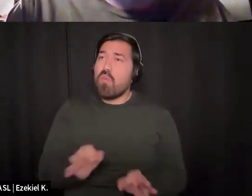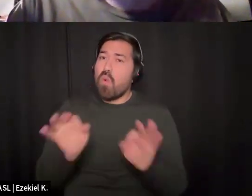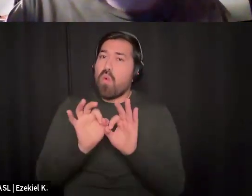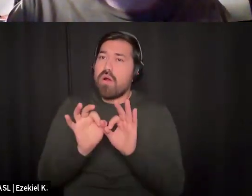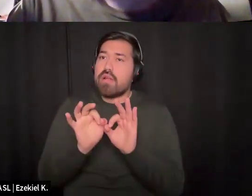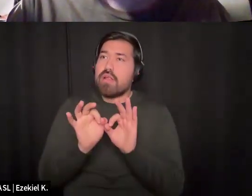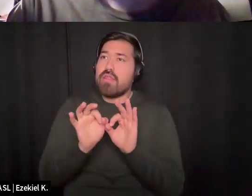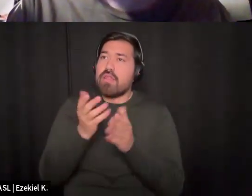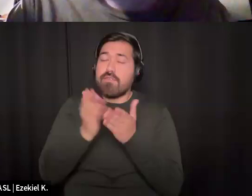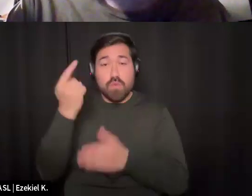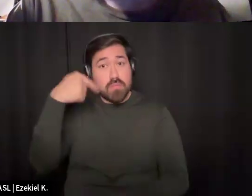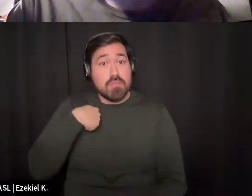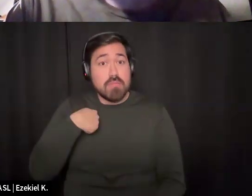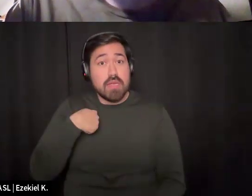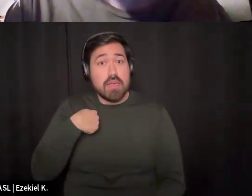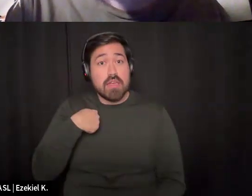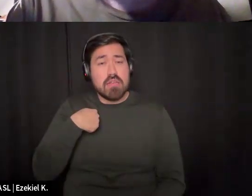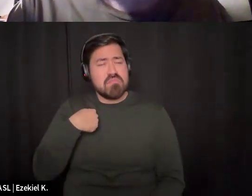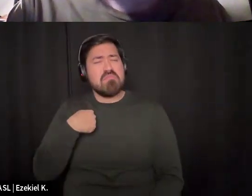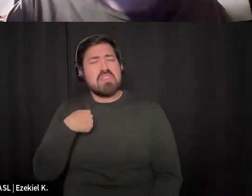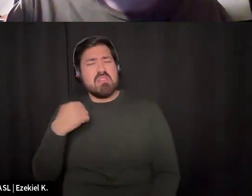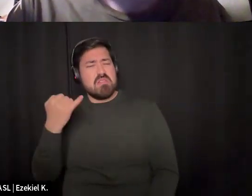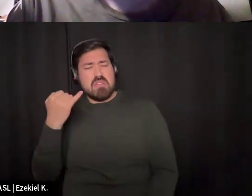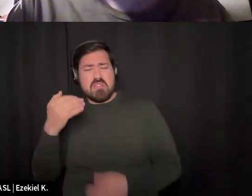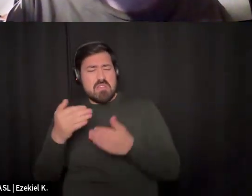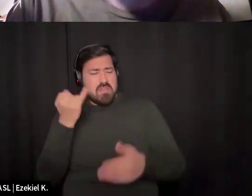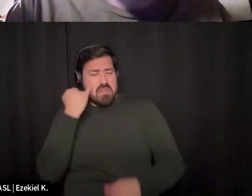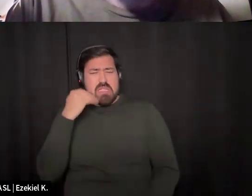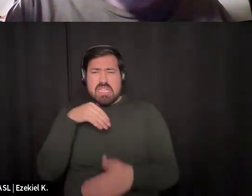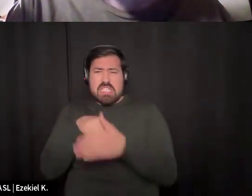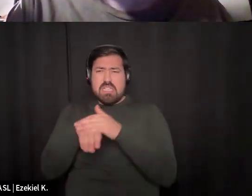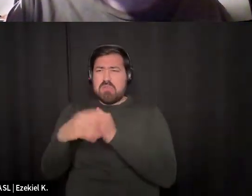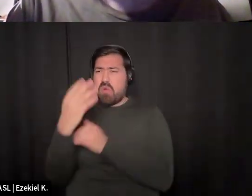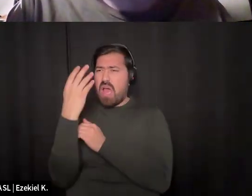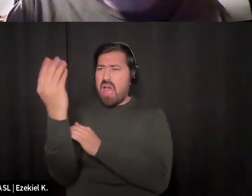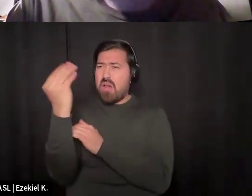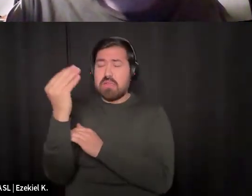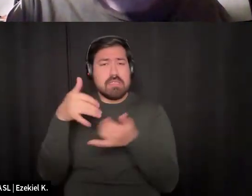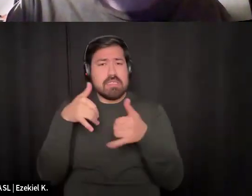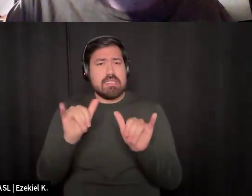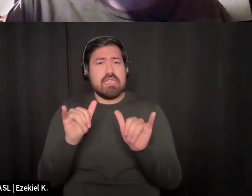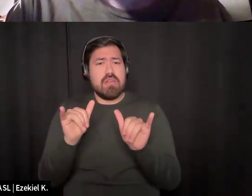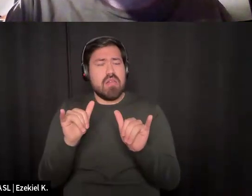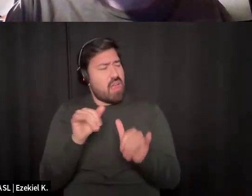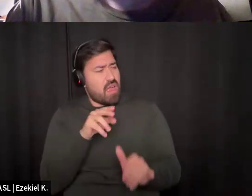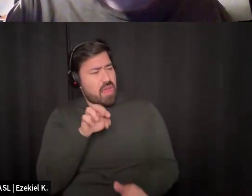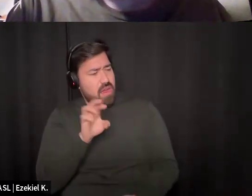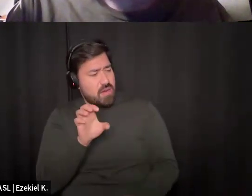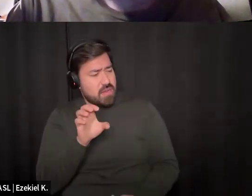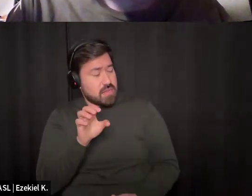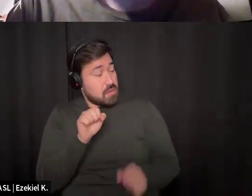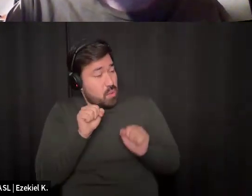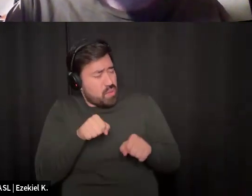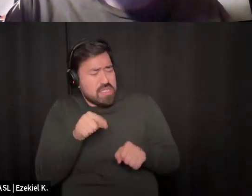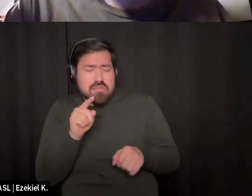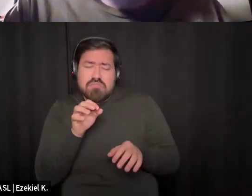thing for me that even within an accessible bird outing, uh, still, I was like, Eric, let's just sit